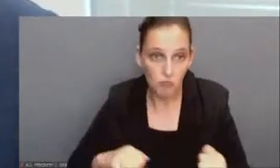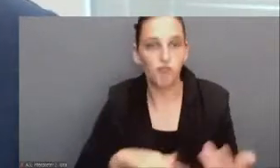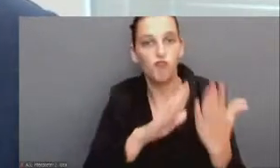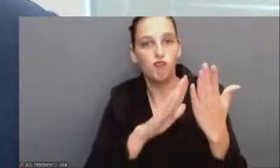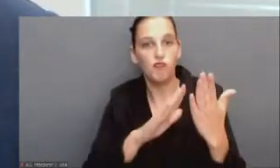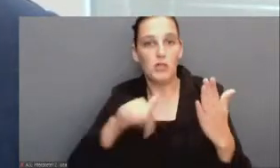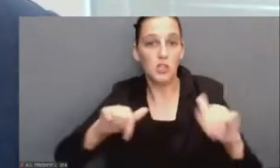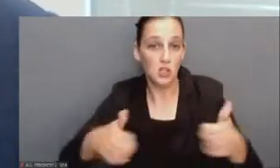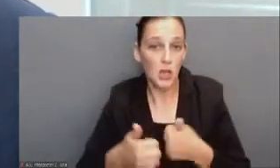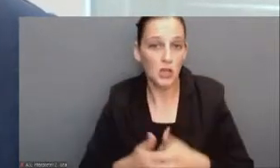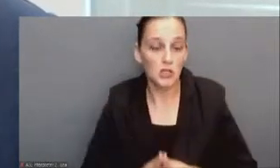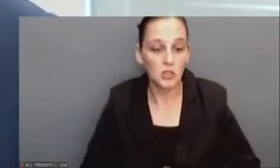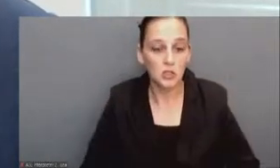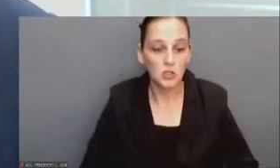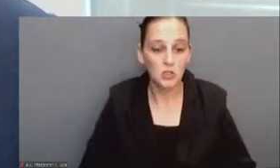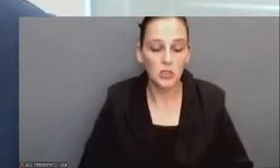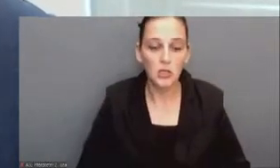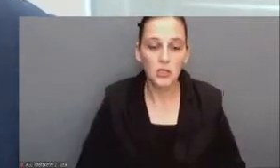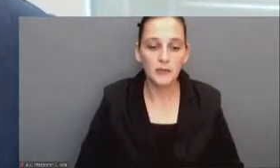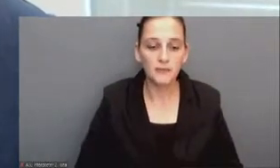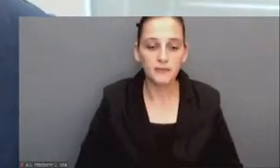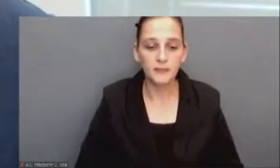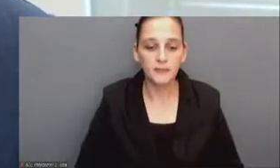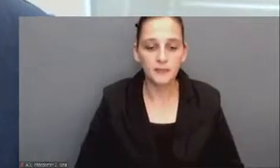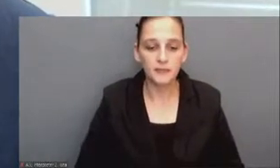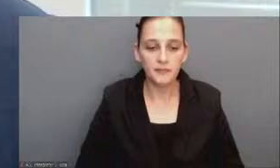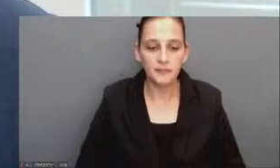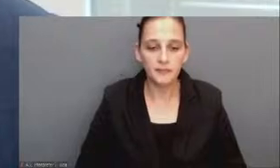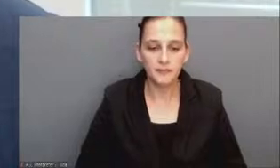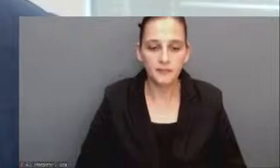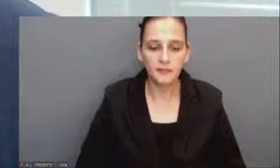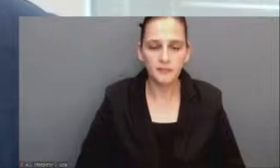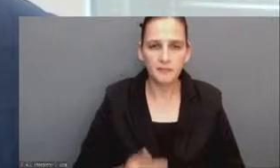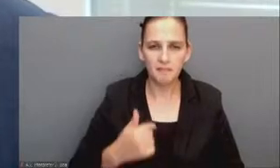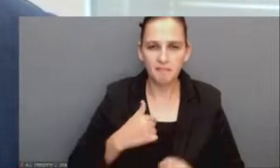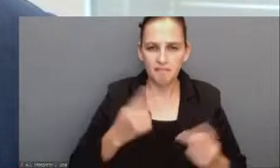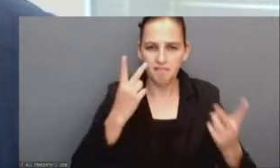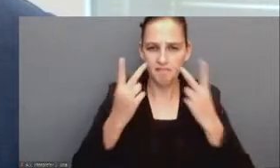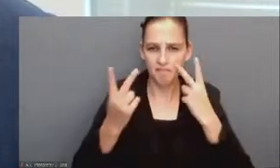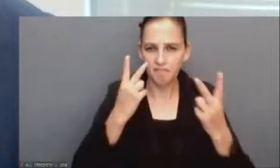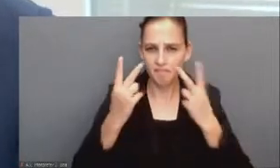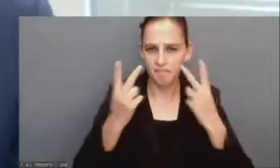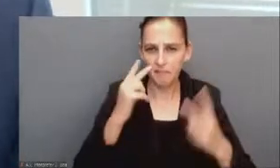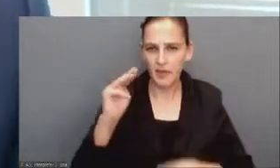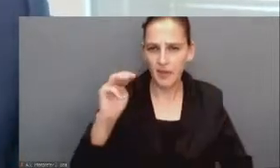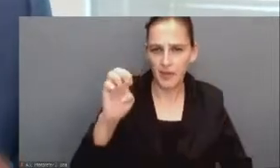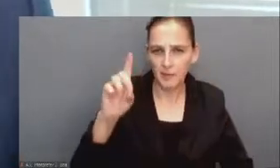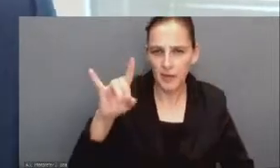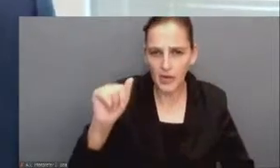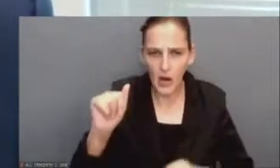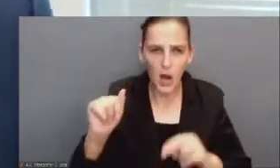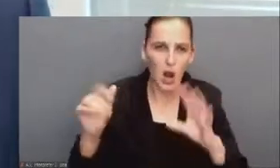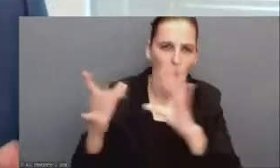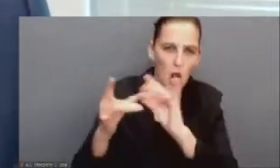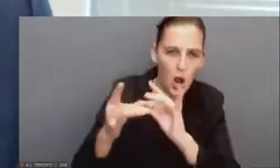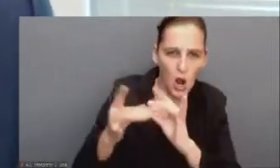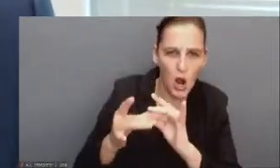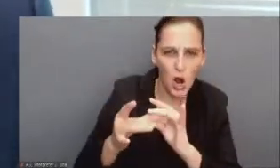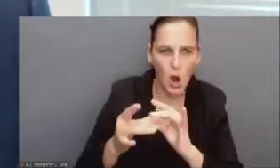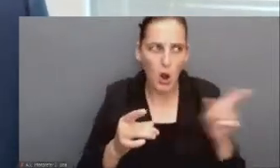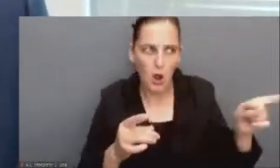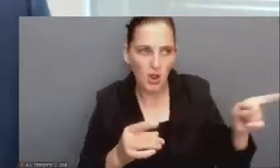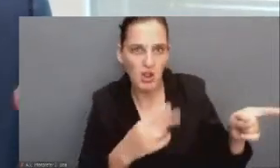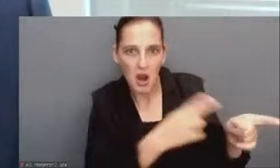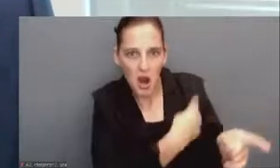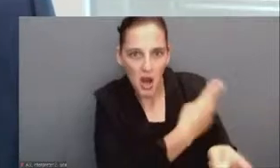I grow concerned sometimes. There's been a fair amount of media recently talking about how some hospitals got wealthy off provider